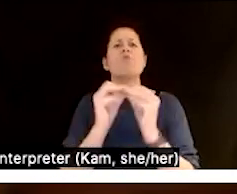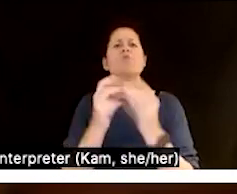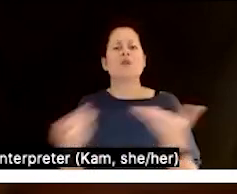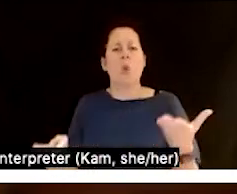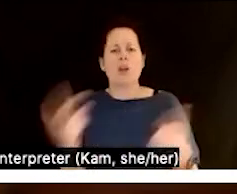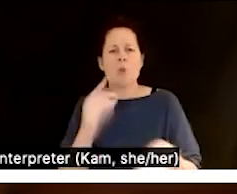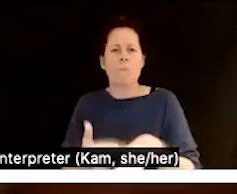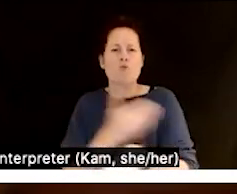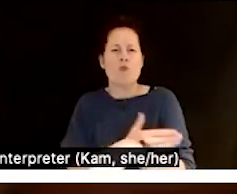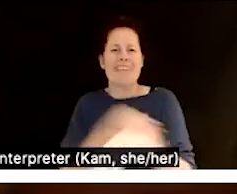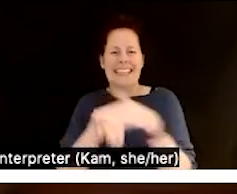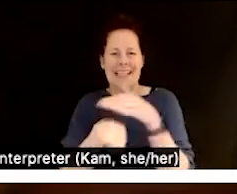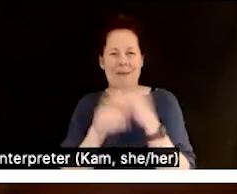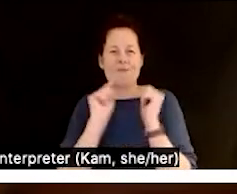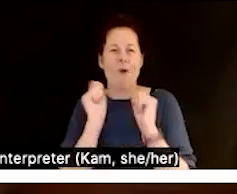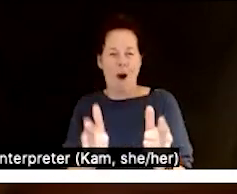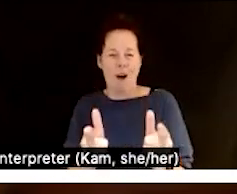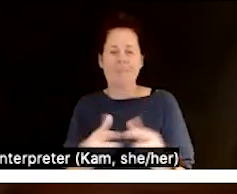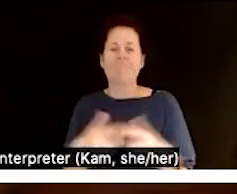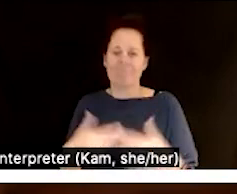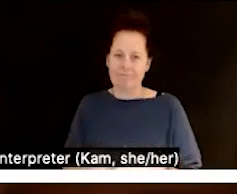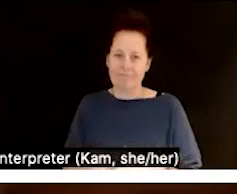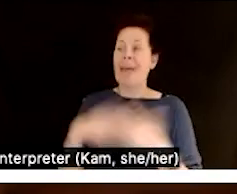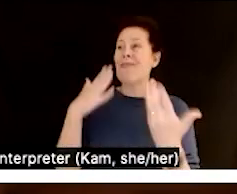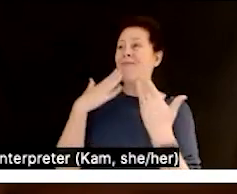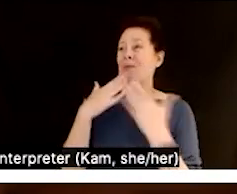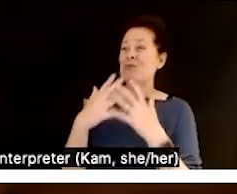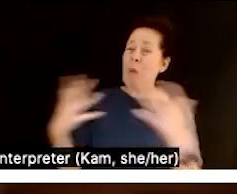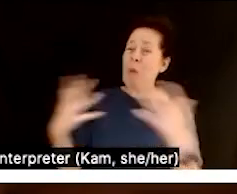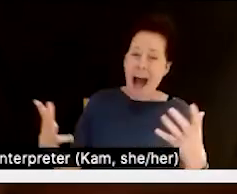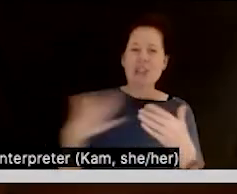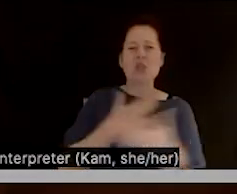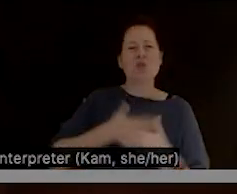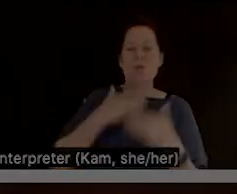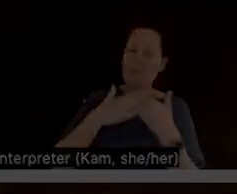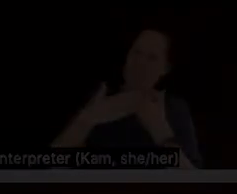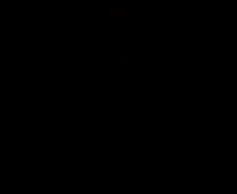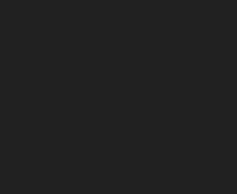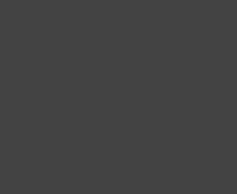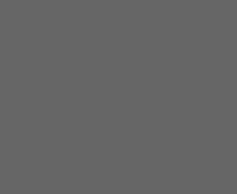Thank you so much, and have a great rest of the day.